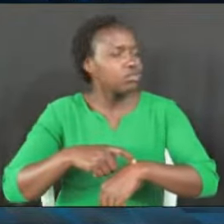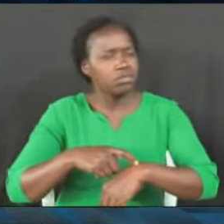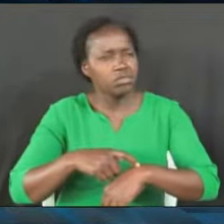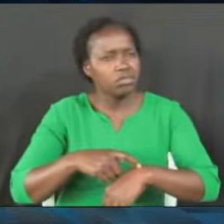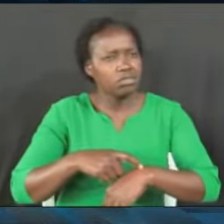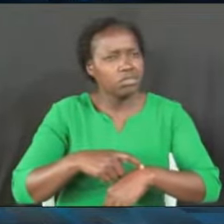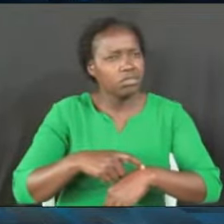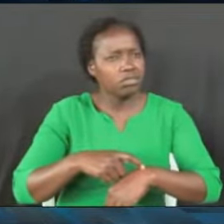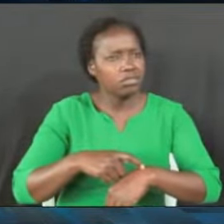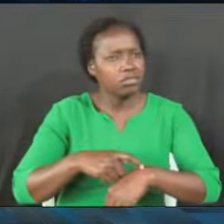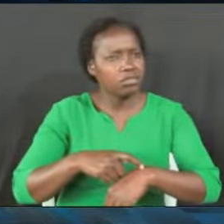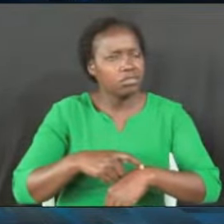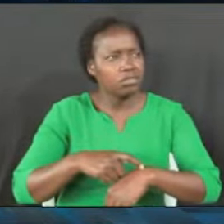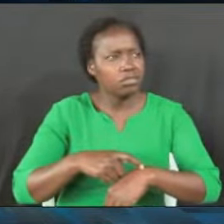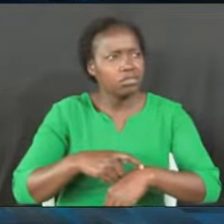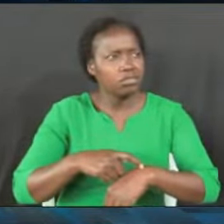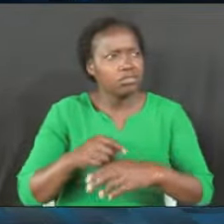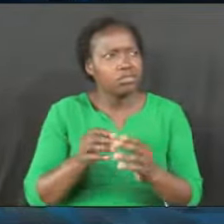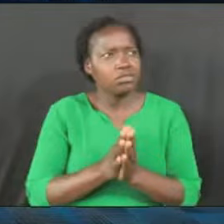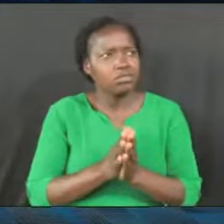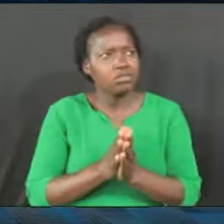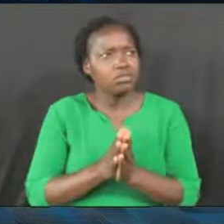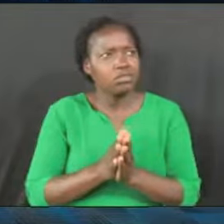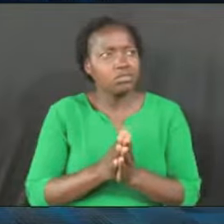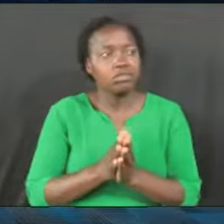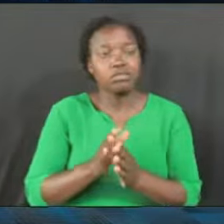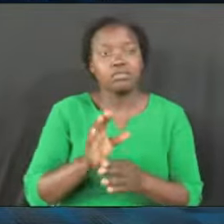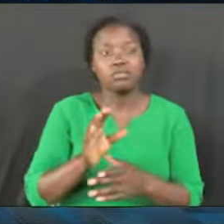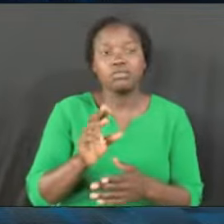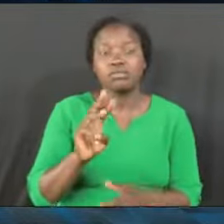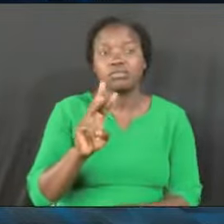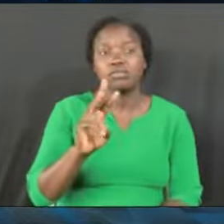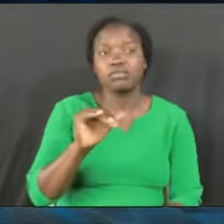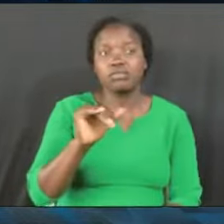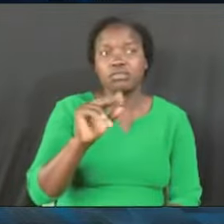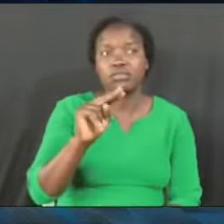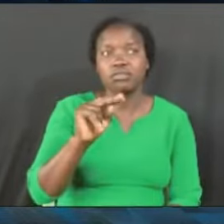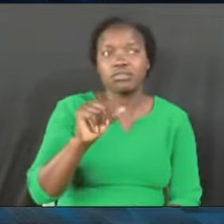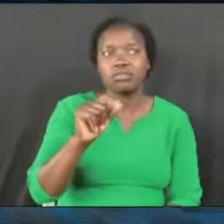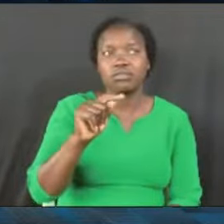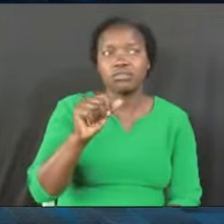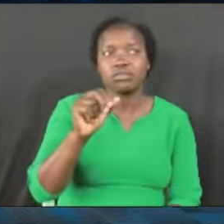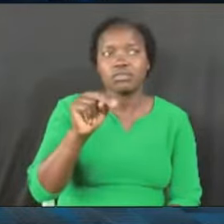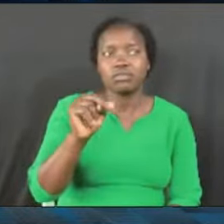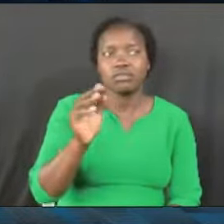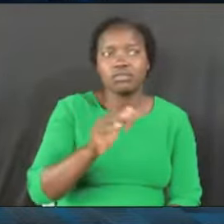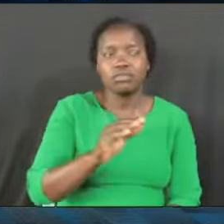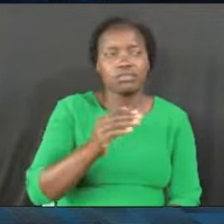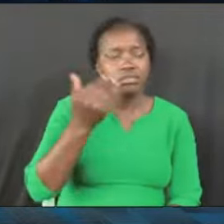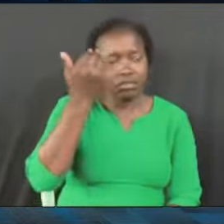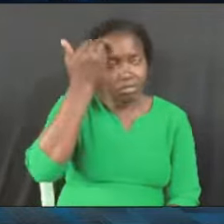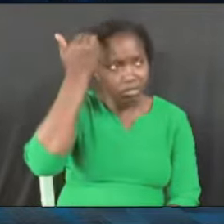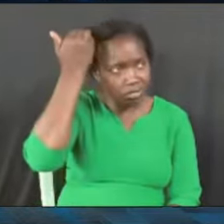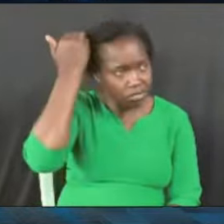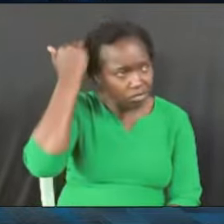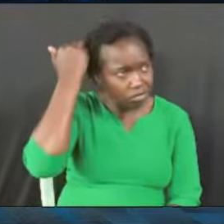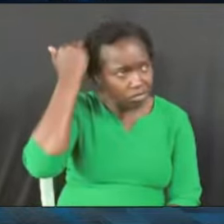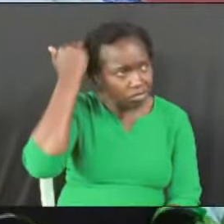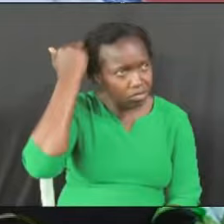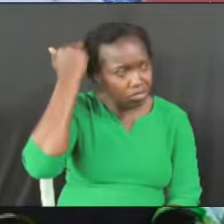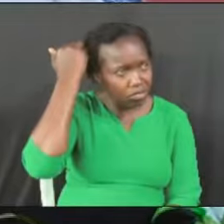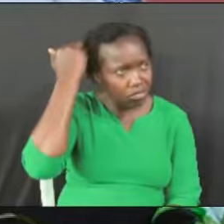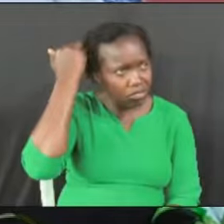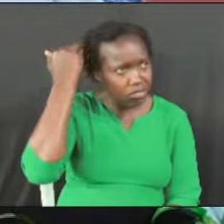Demosthenes, Winston Churchill, Nelson Mandela, great